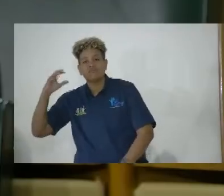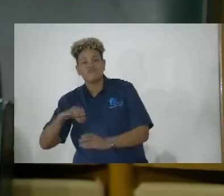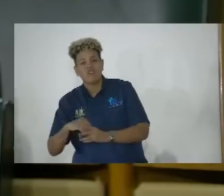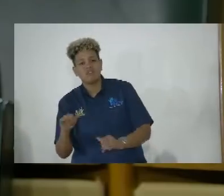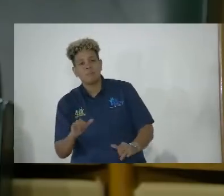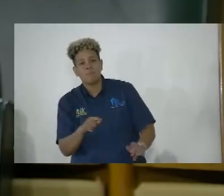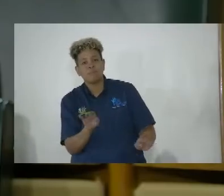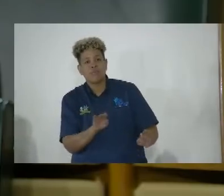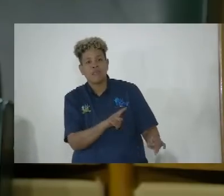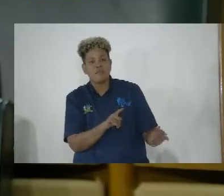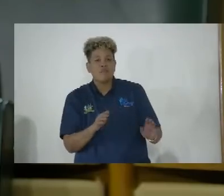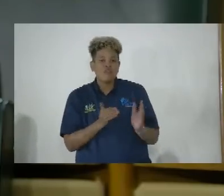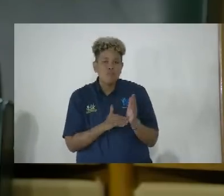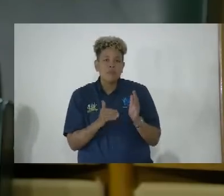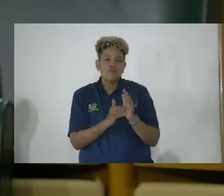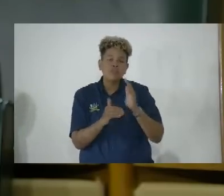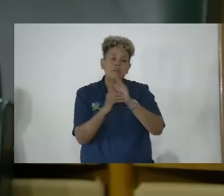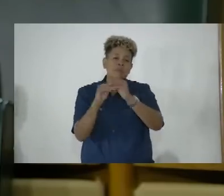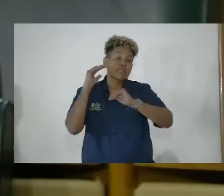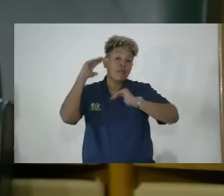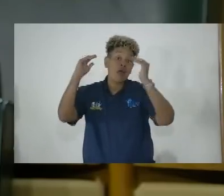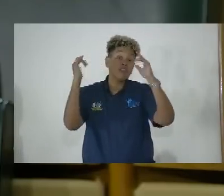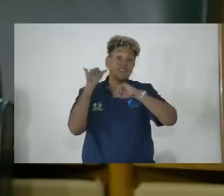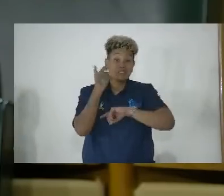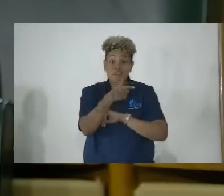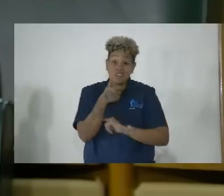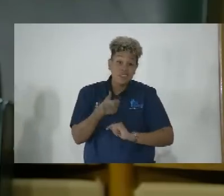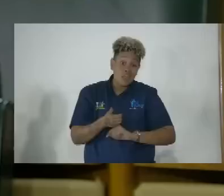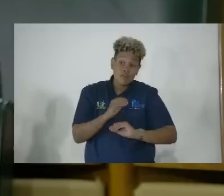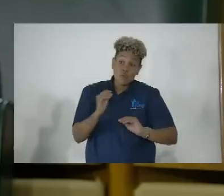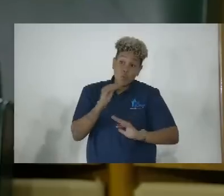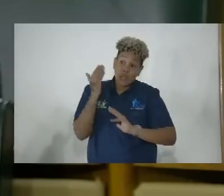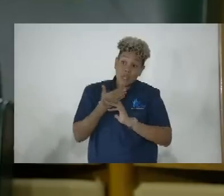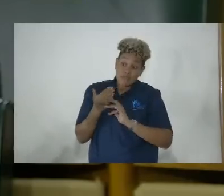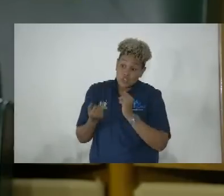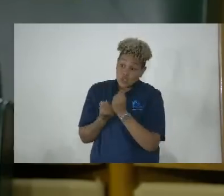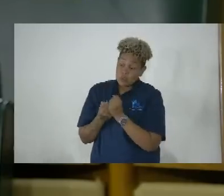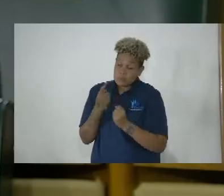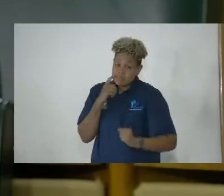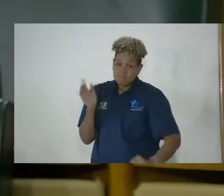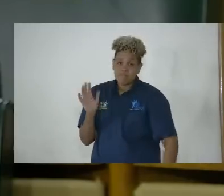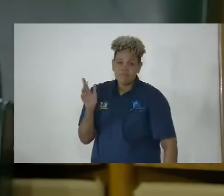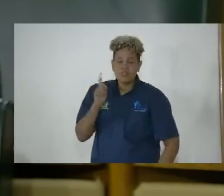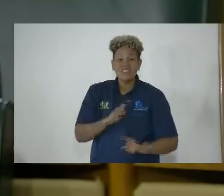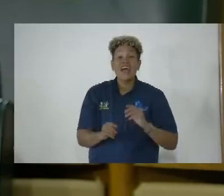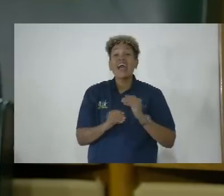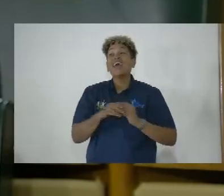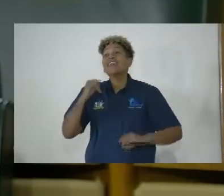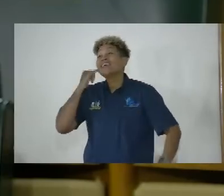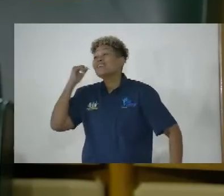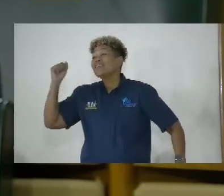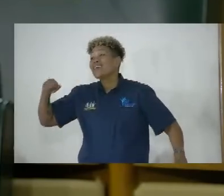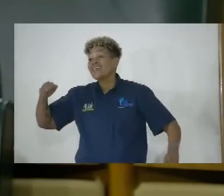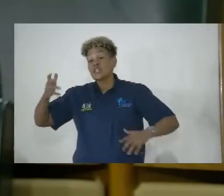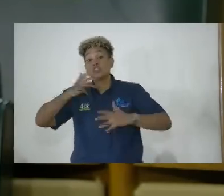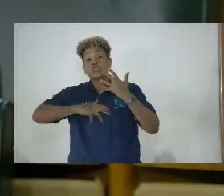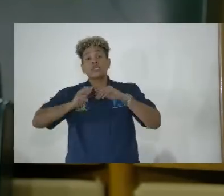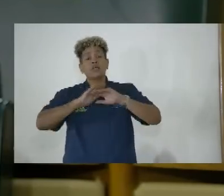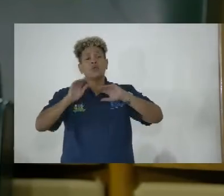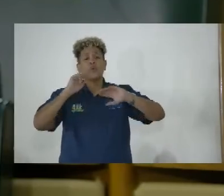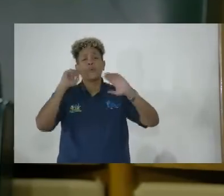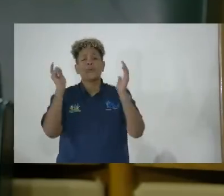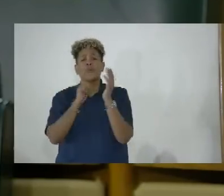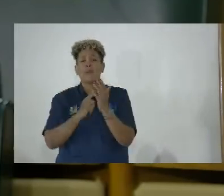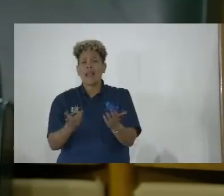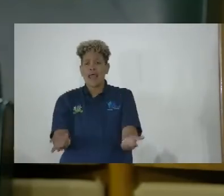repeat the behavior as adults if it is that there is no intervention, Mr. President. And if it is that a society does not